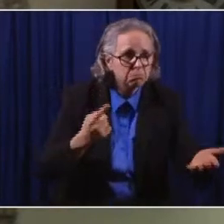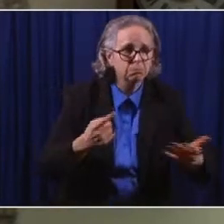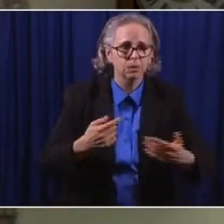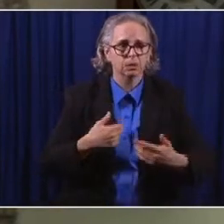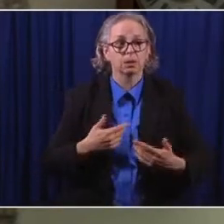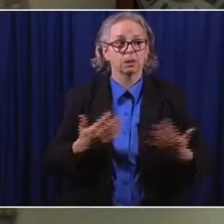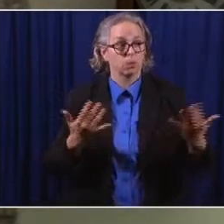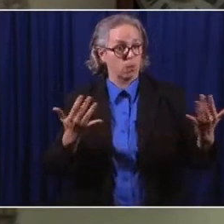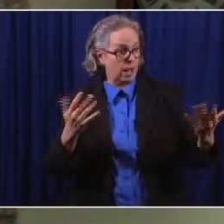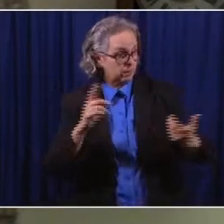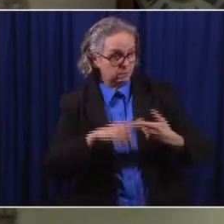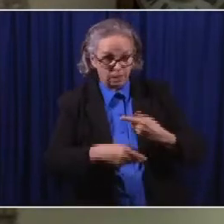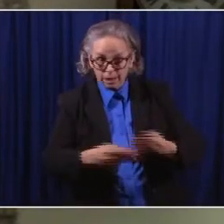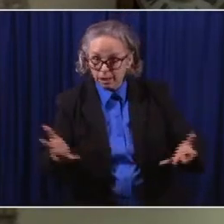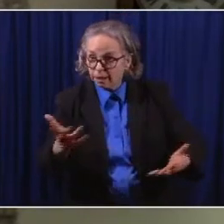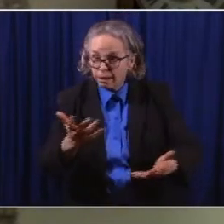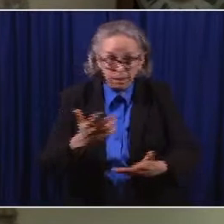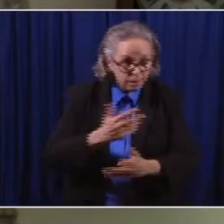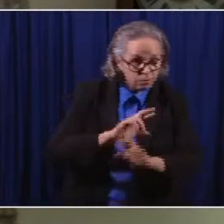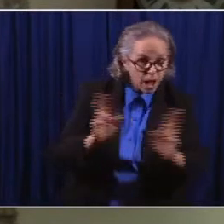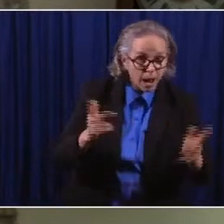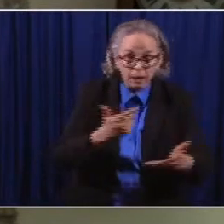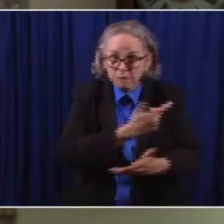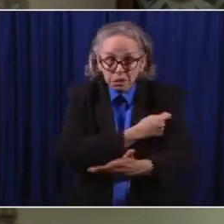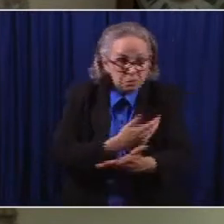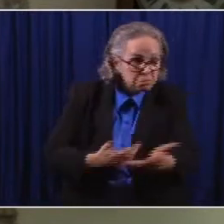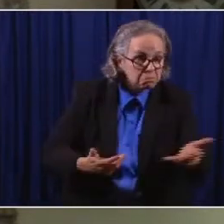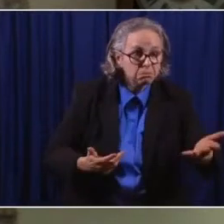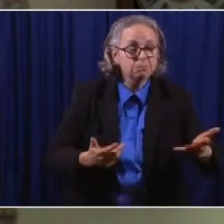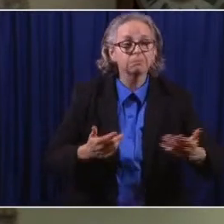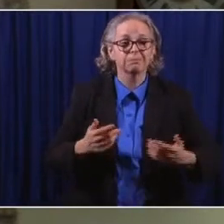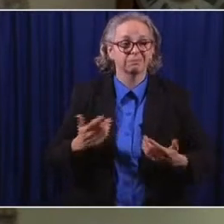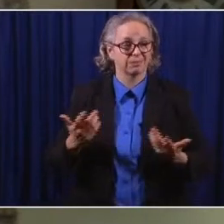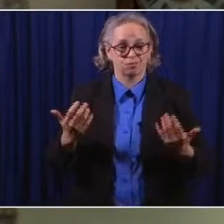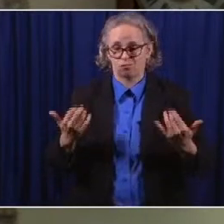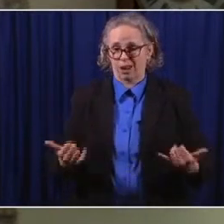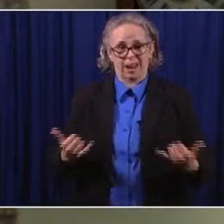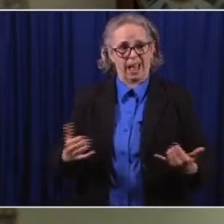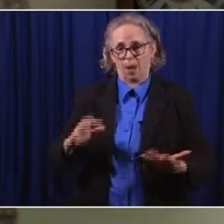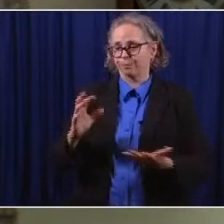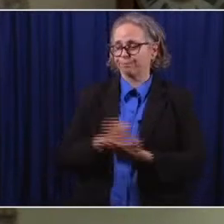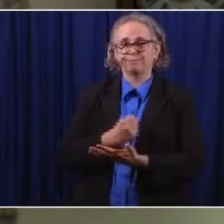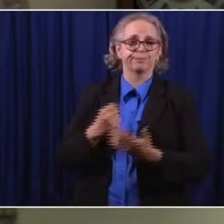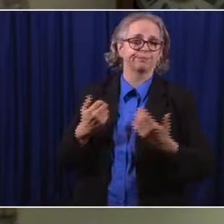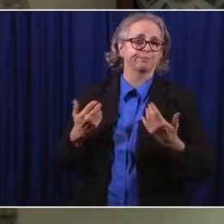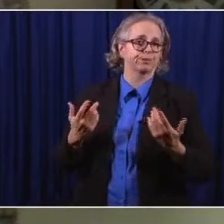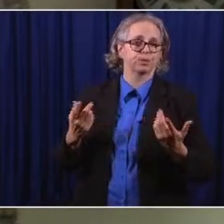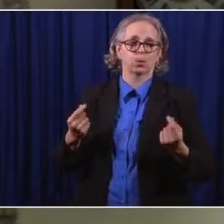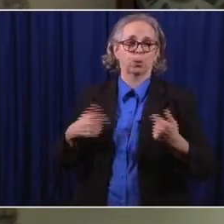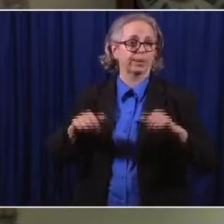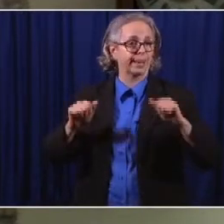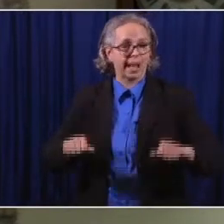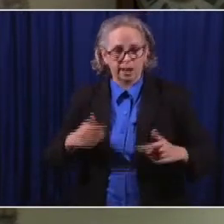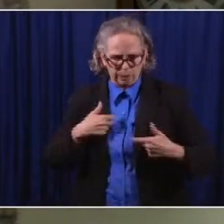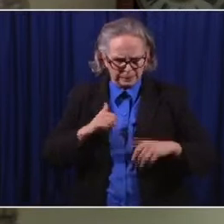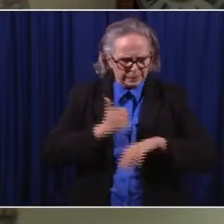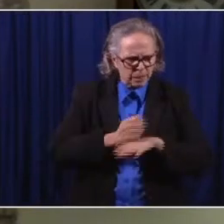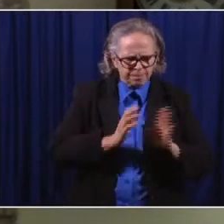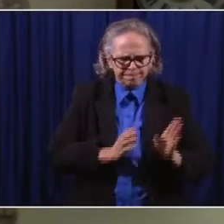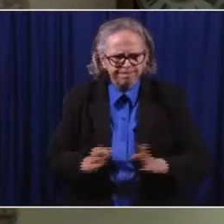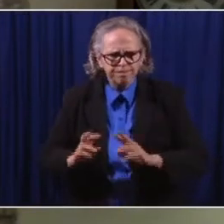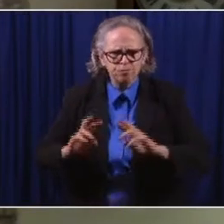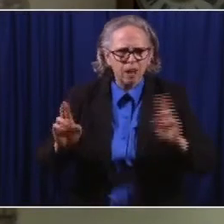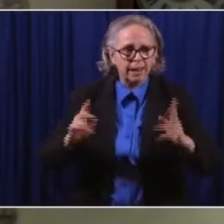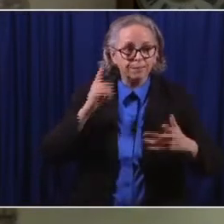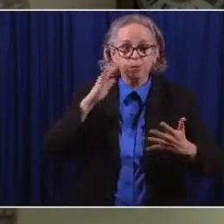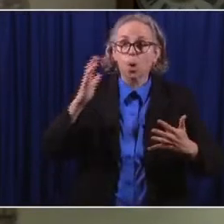market. So we in Ohio are doing what we can do. And what we can do is get ready for whenever that day is. And it can't